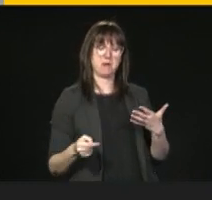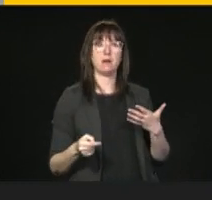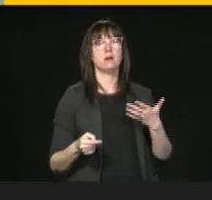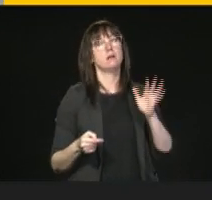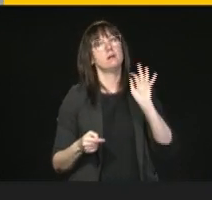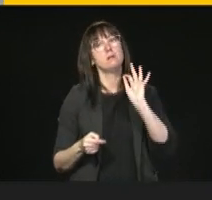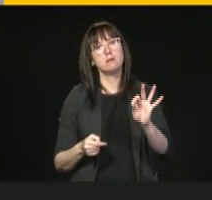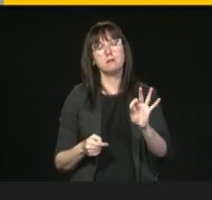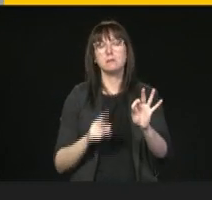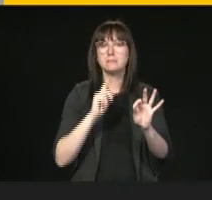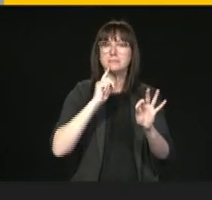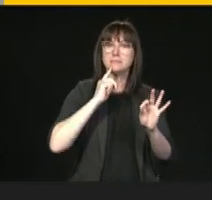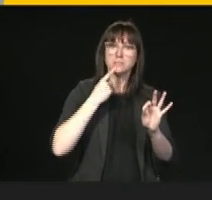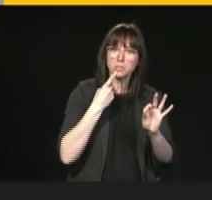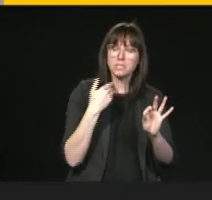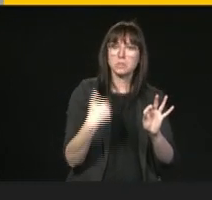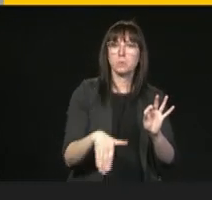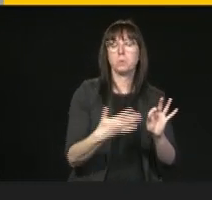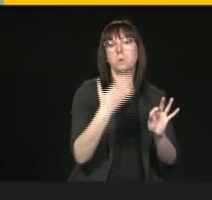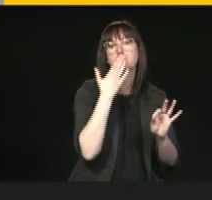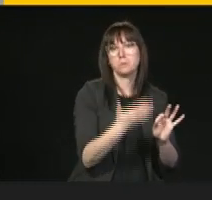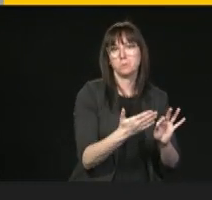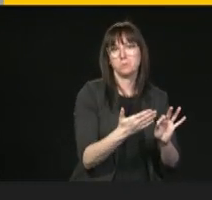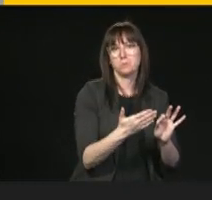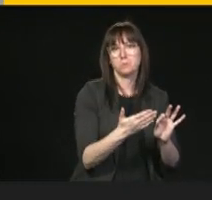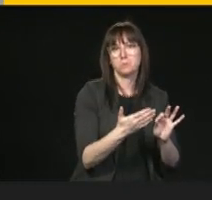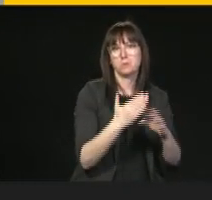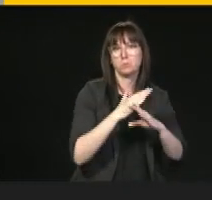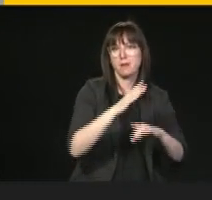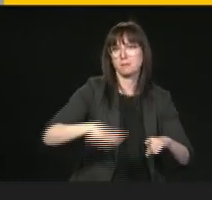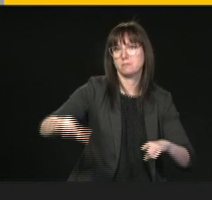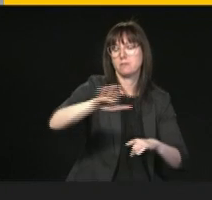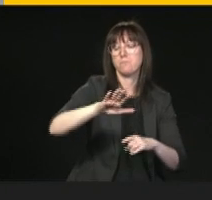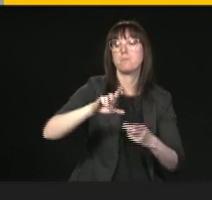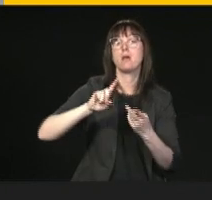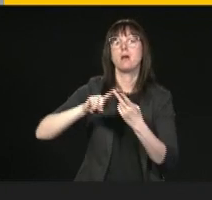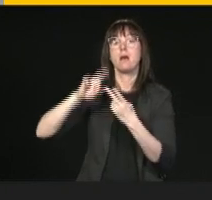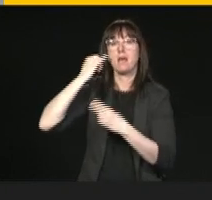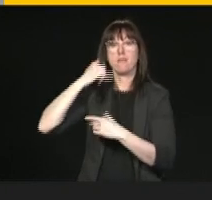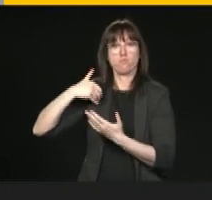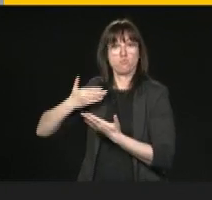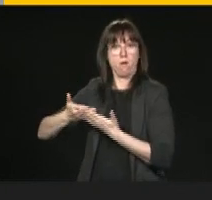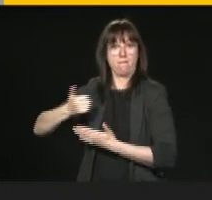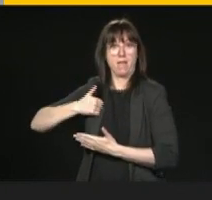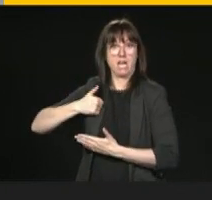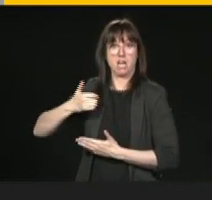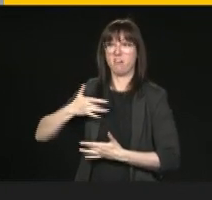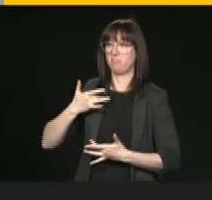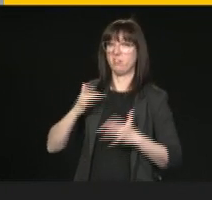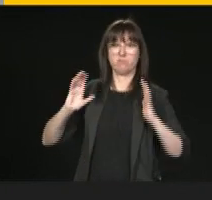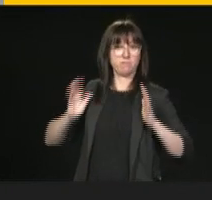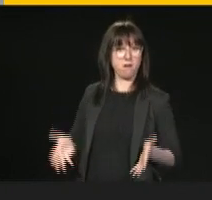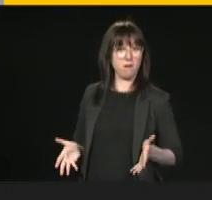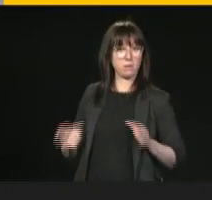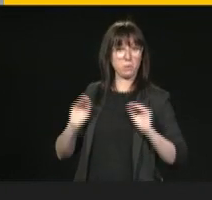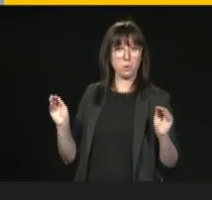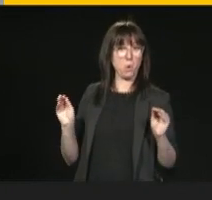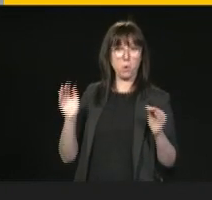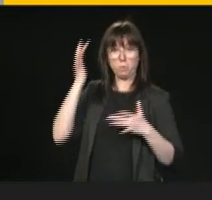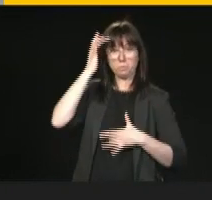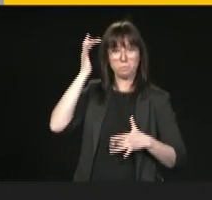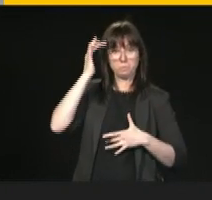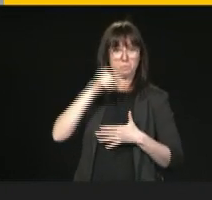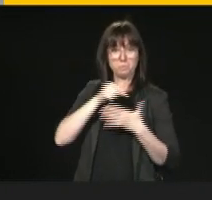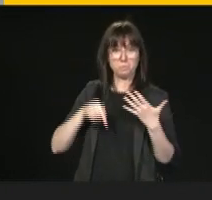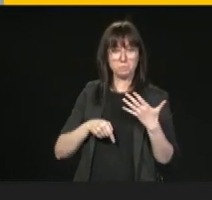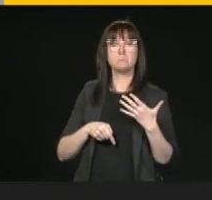for asymptomatic travelers who come to Canada, get home as fast as you can. If you're asymptomatic, you're still